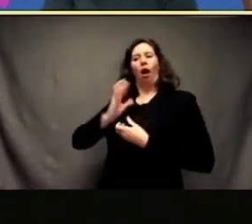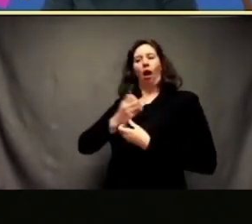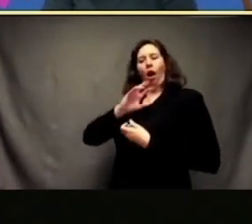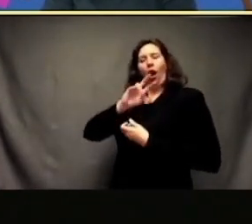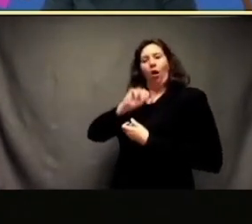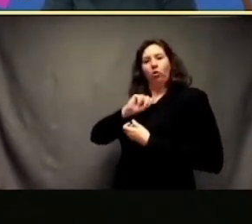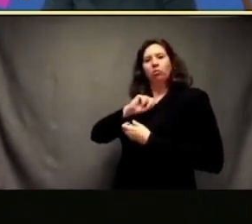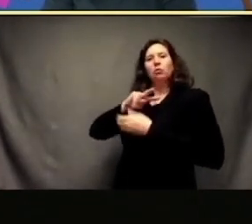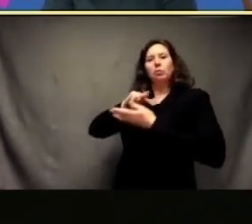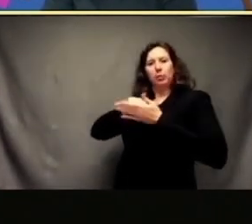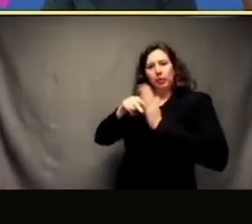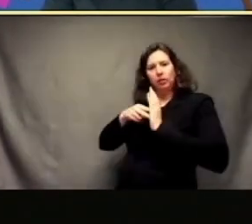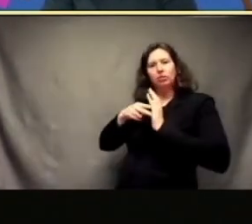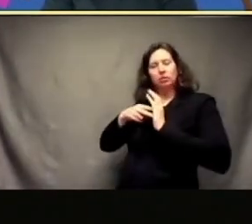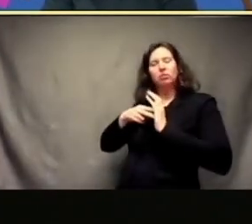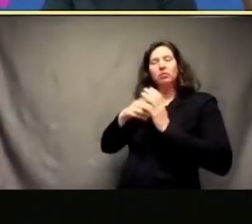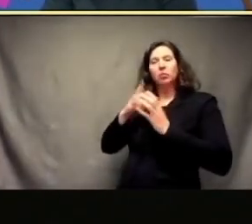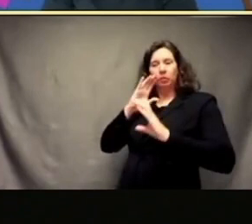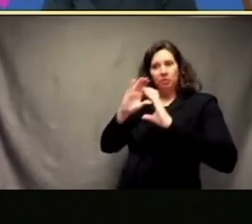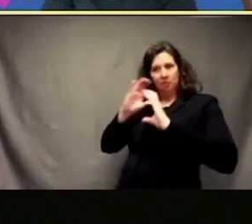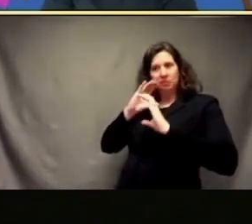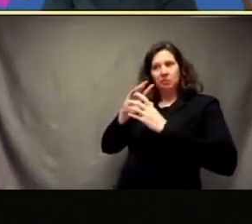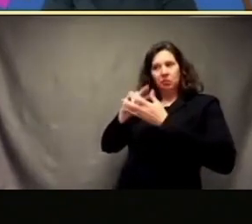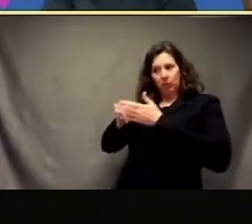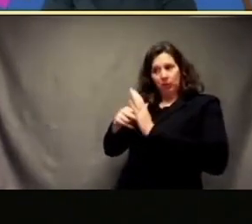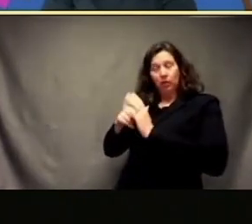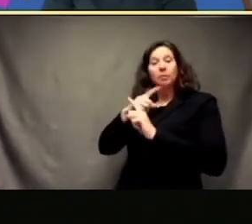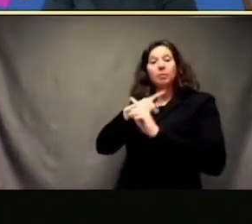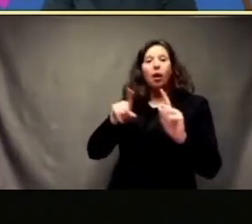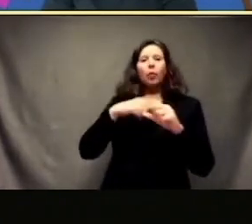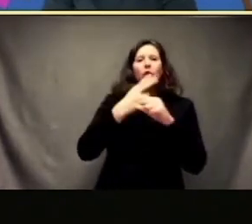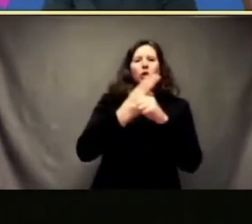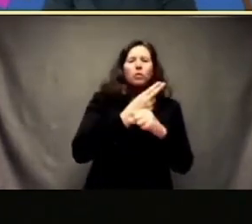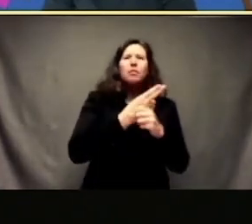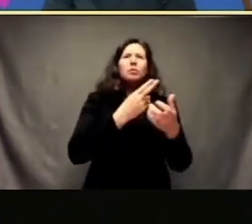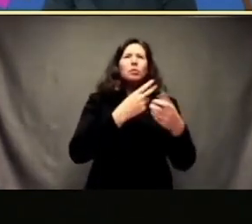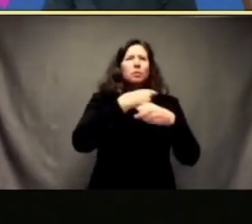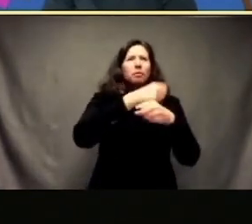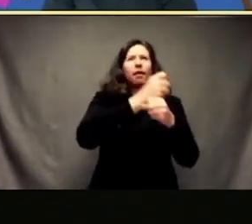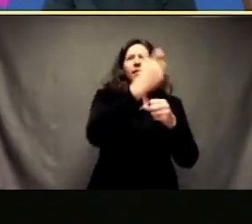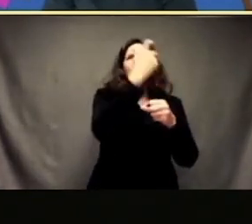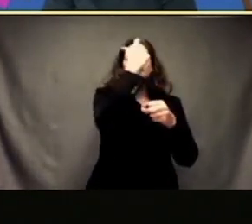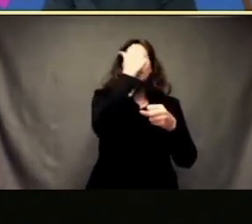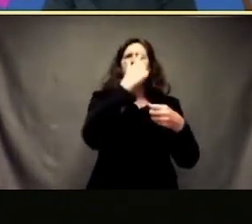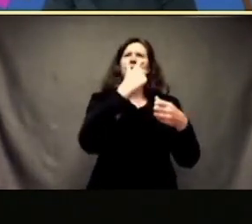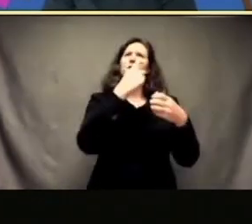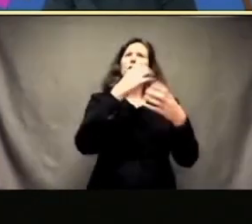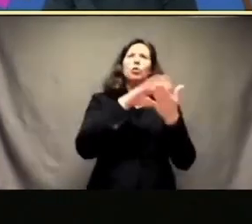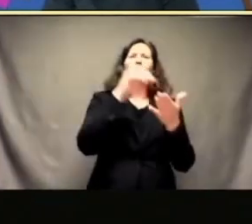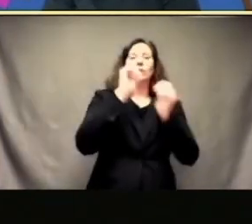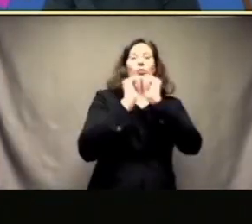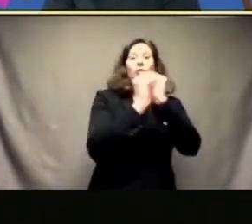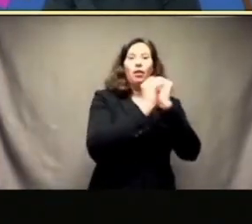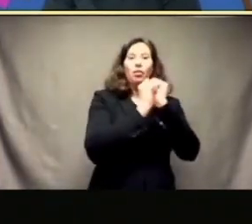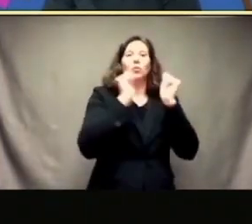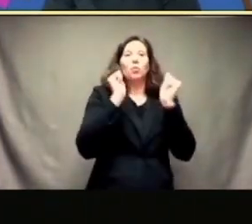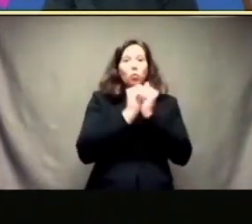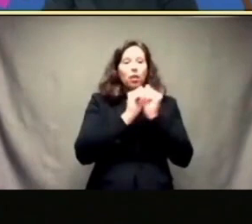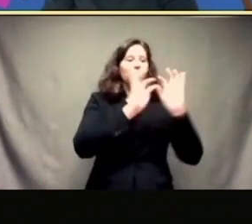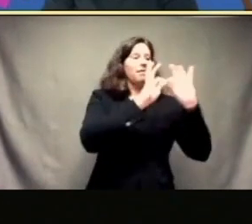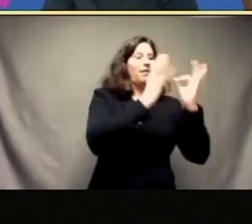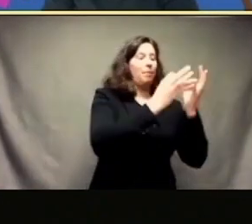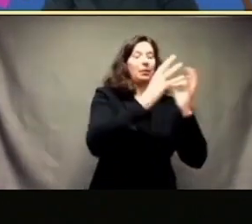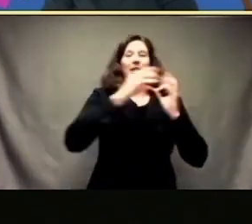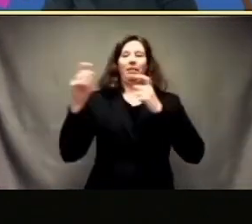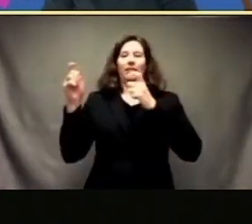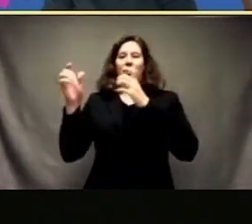for communication, and we've used them to make sense of learning together with families and facilitators. In this